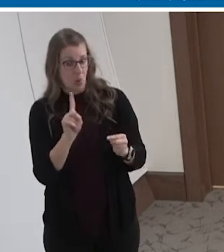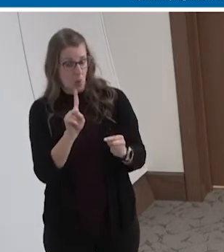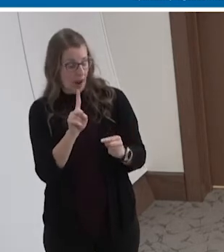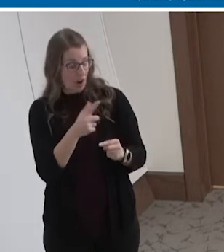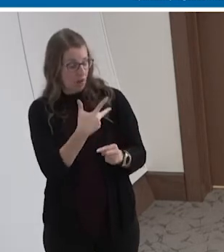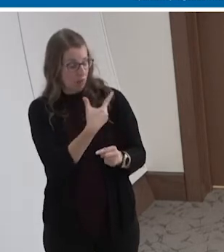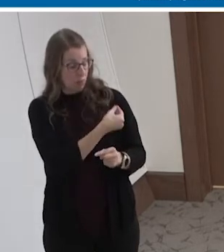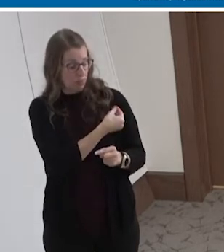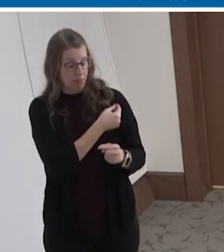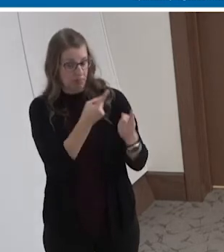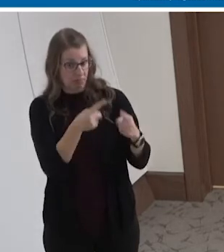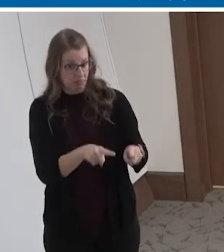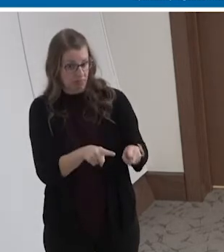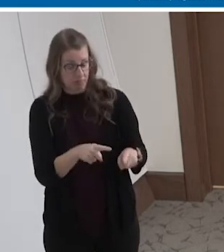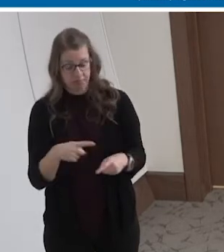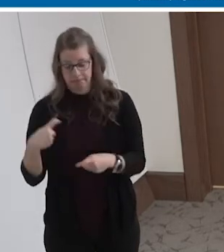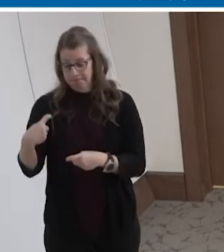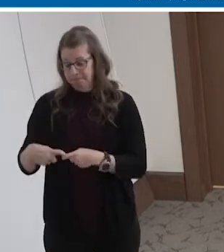vaccine.